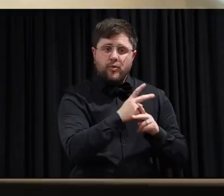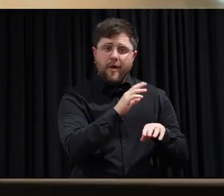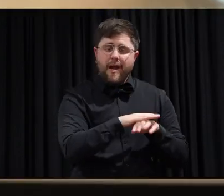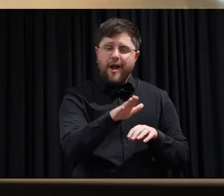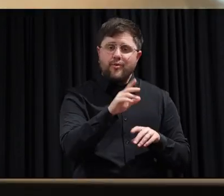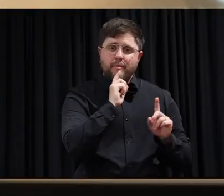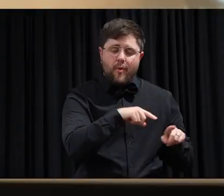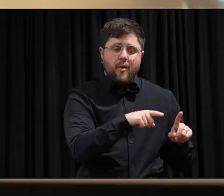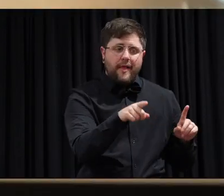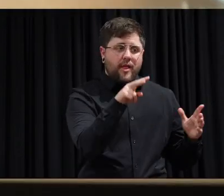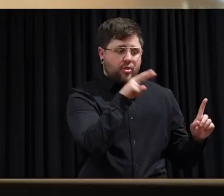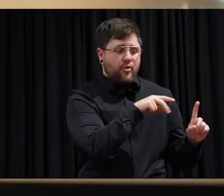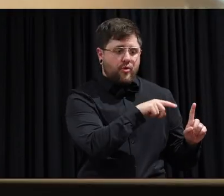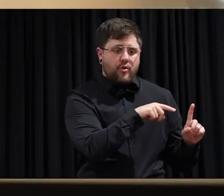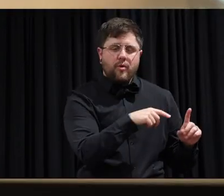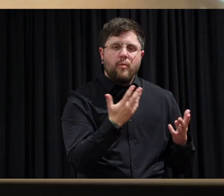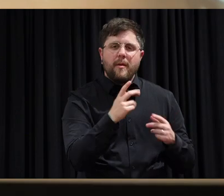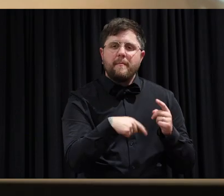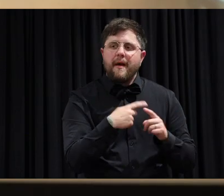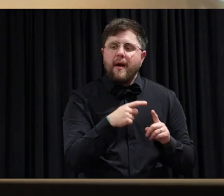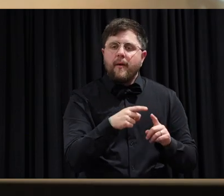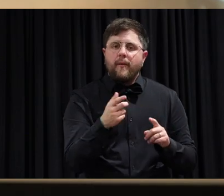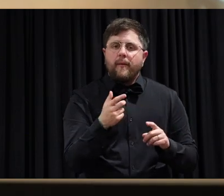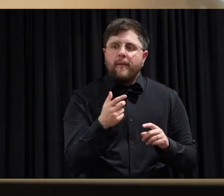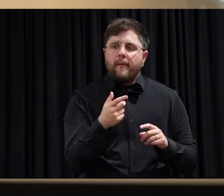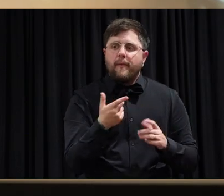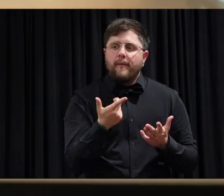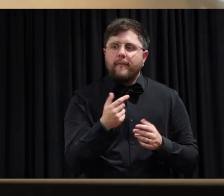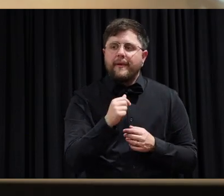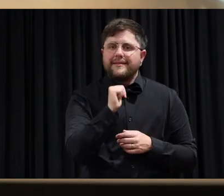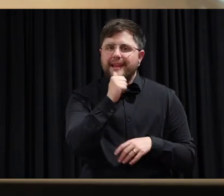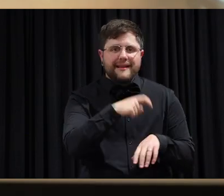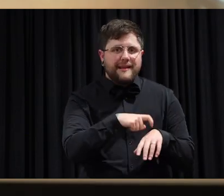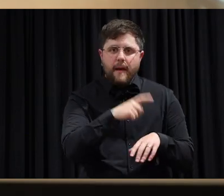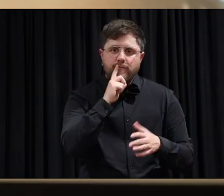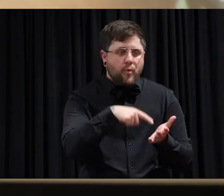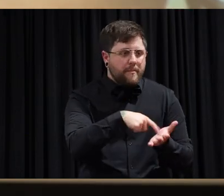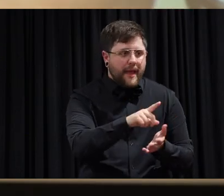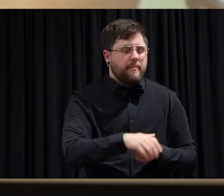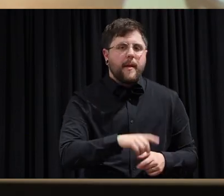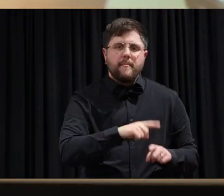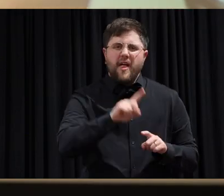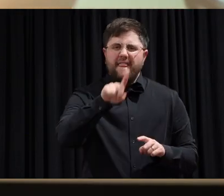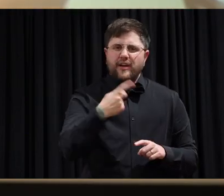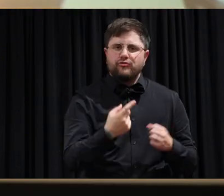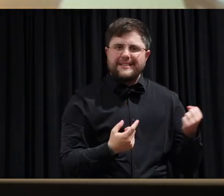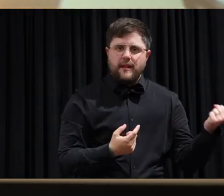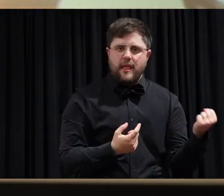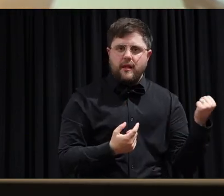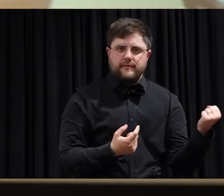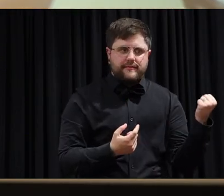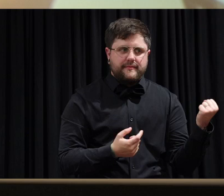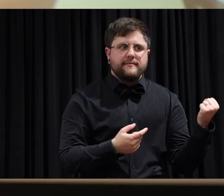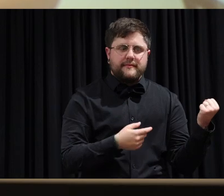that, what is with the ones that are not, it's not time for repayment, but they're just calculating what